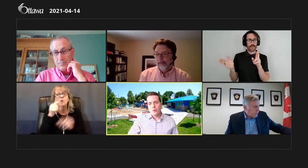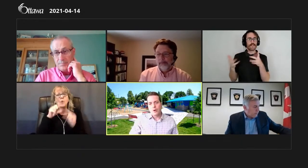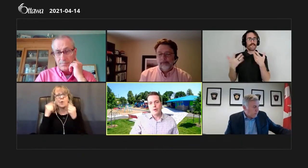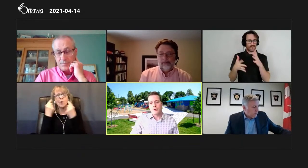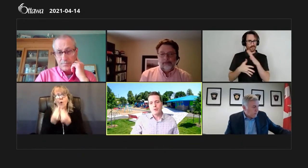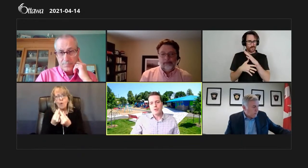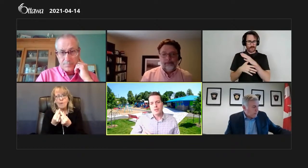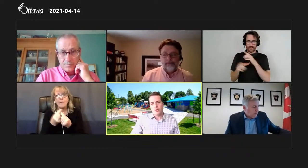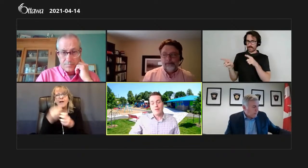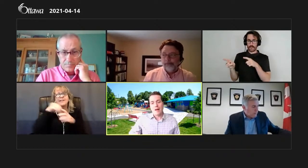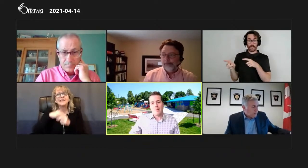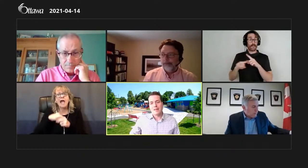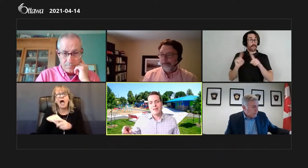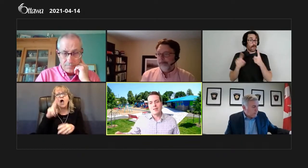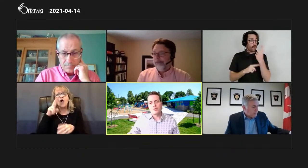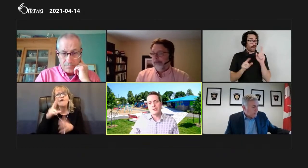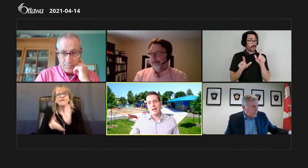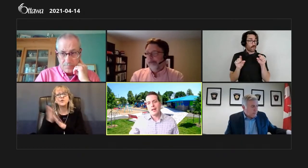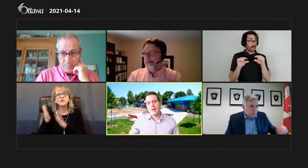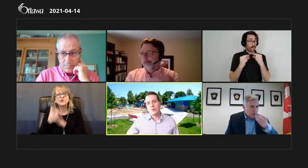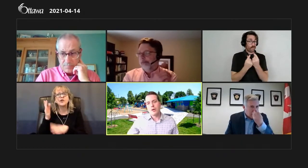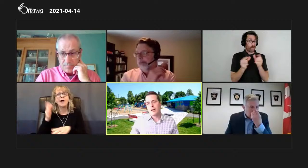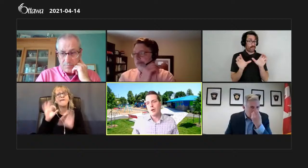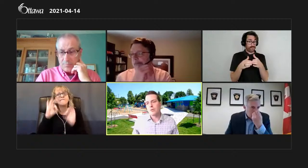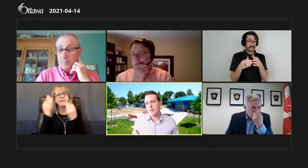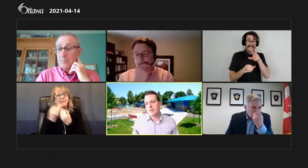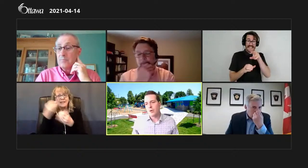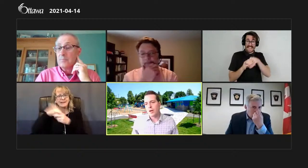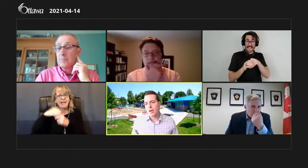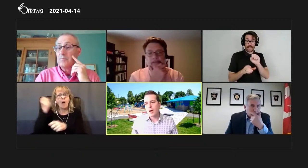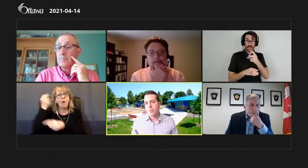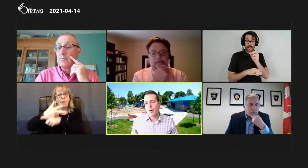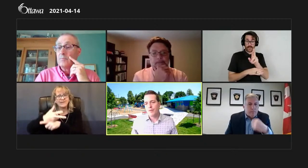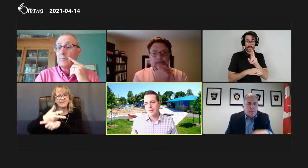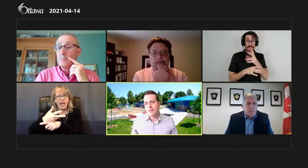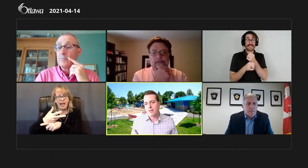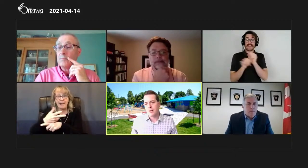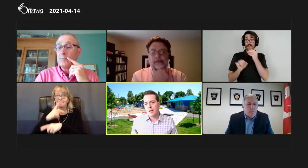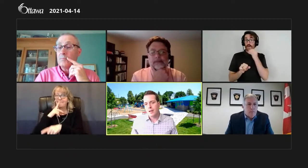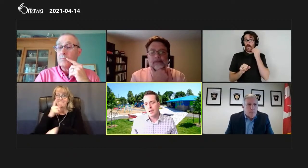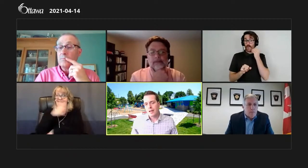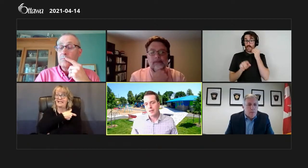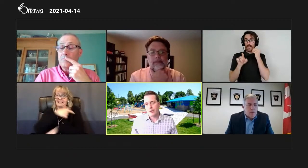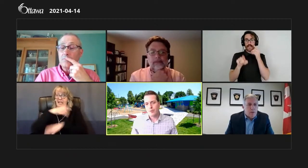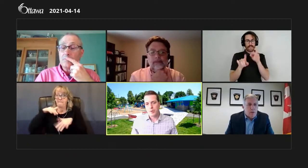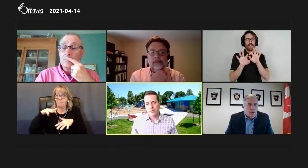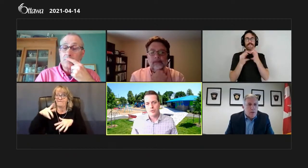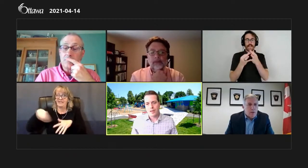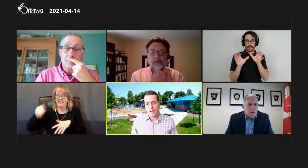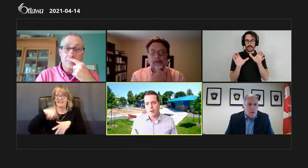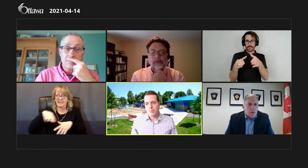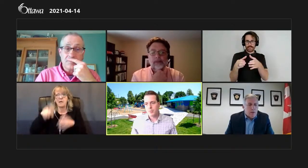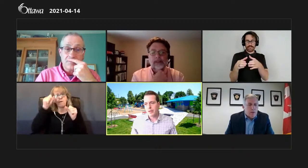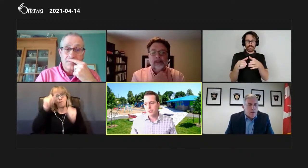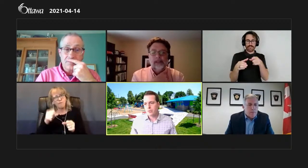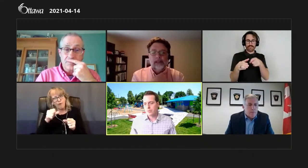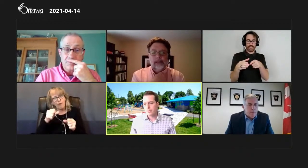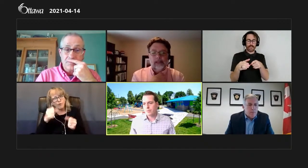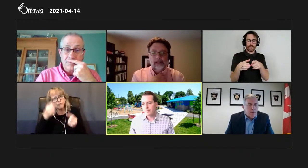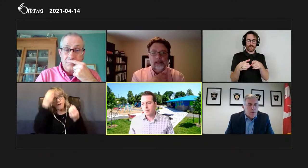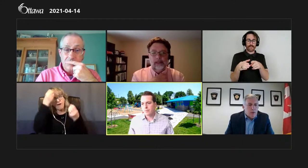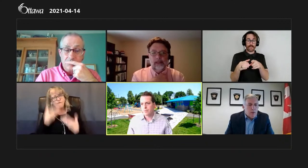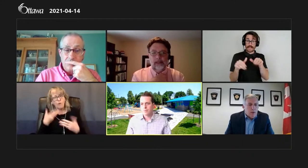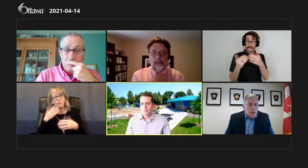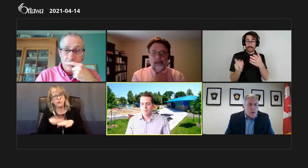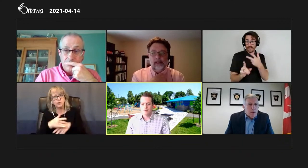There's one group that are in the shelters are the families. and they are not being